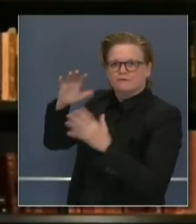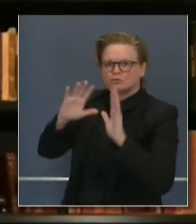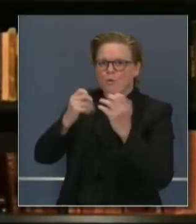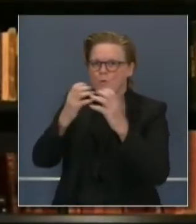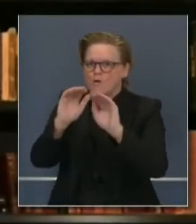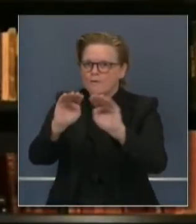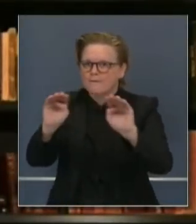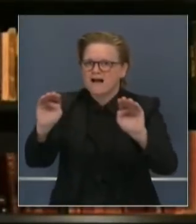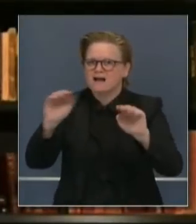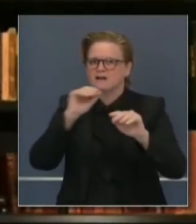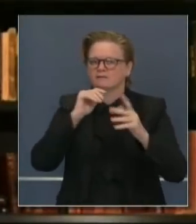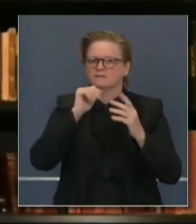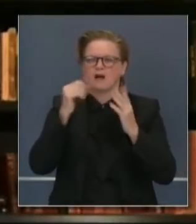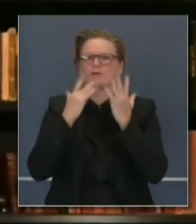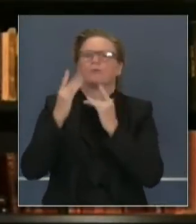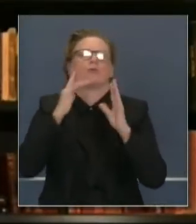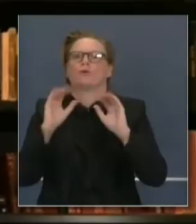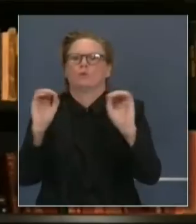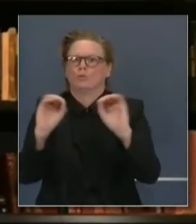David Baker, Bloomberg News.